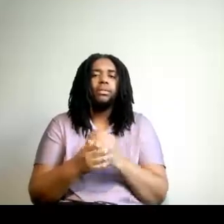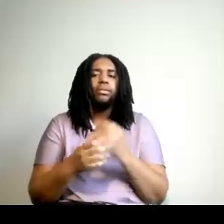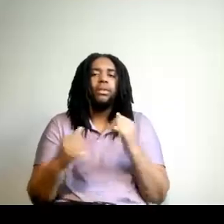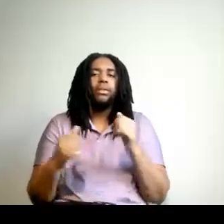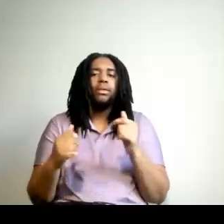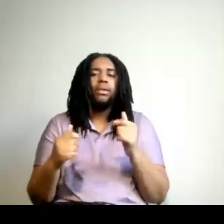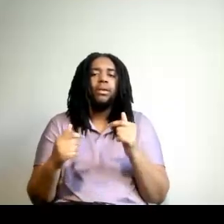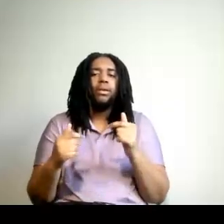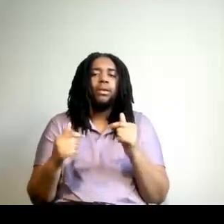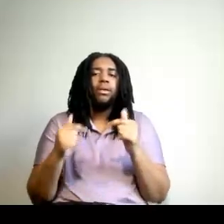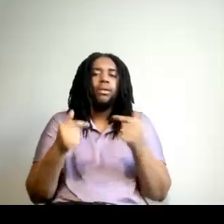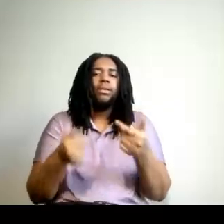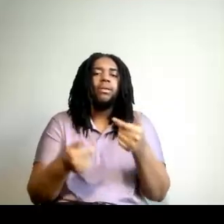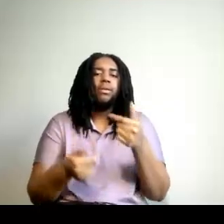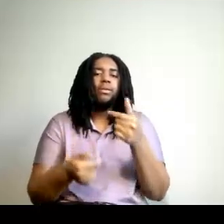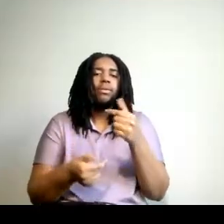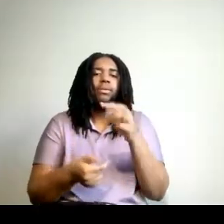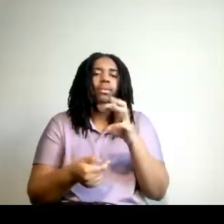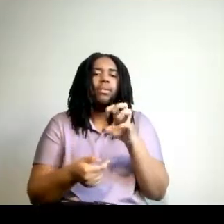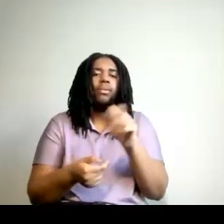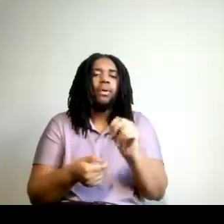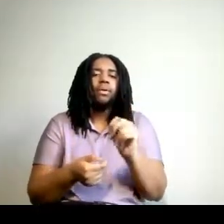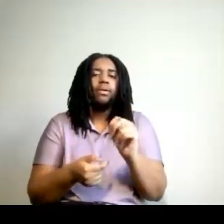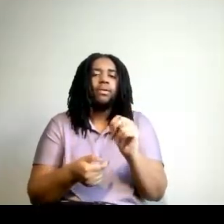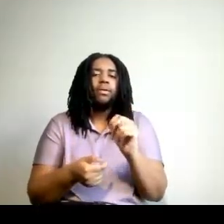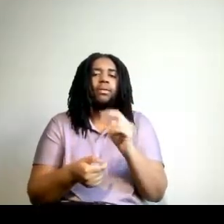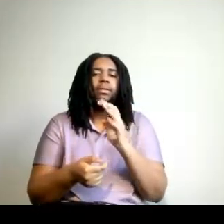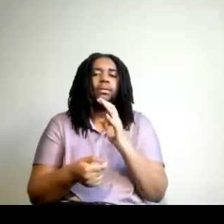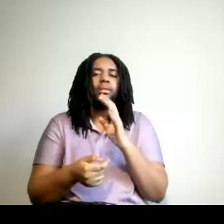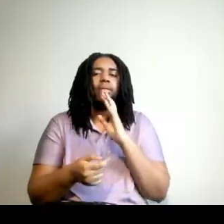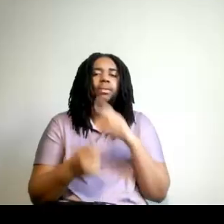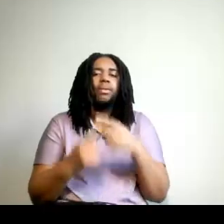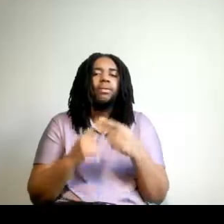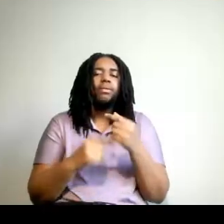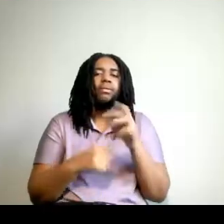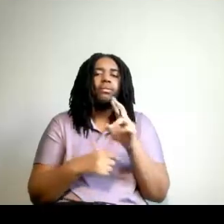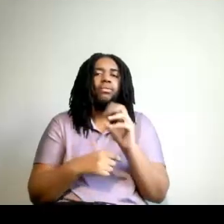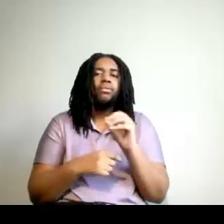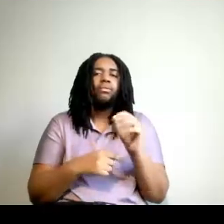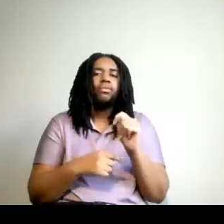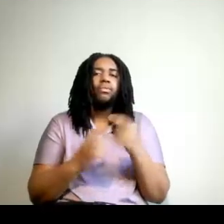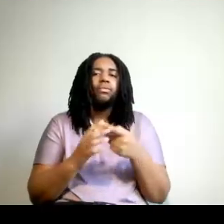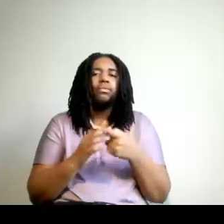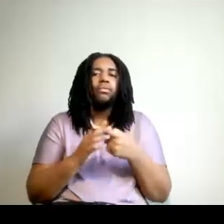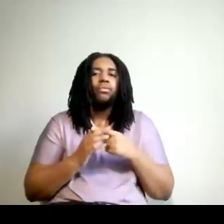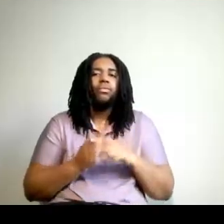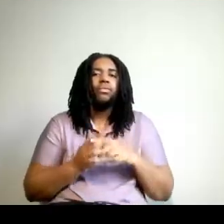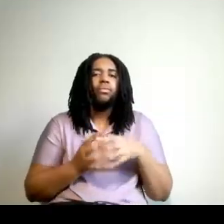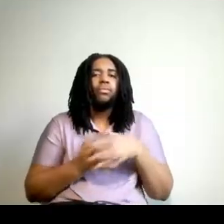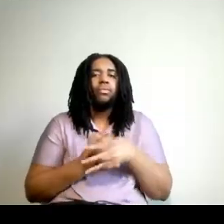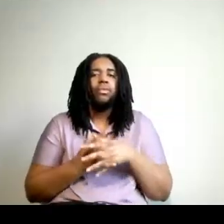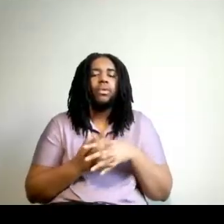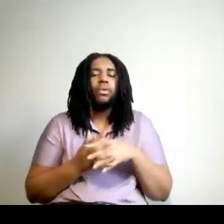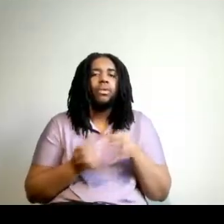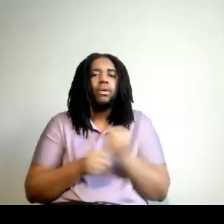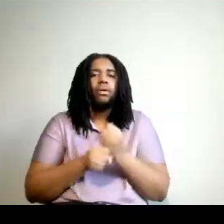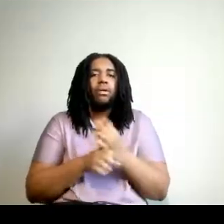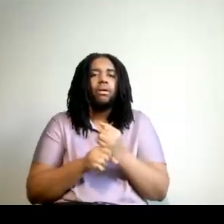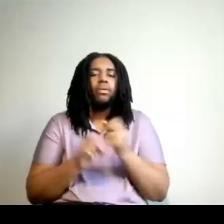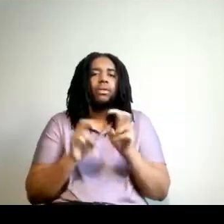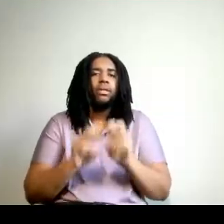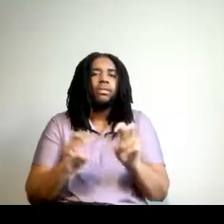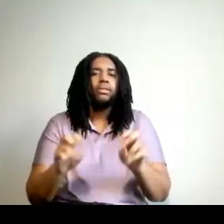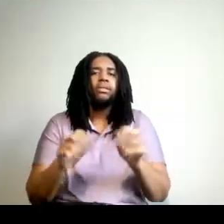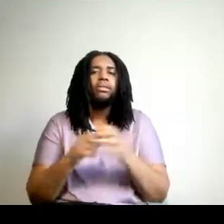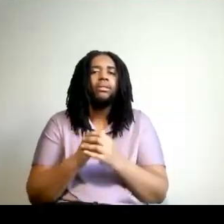Gwen, to talk about the root cause analysis. Yeah, so before we go to the next